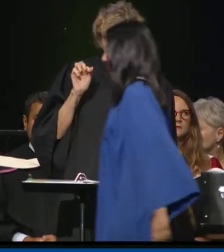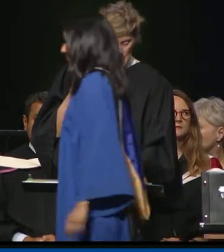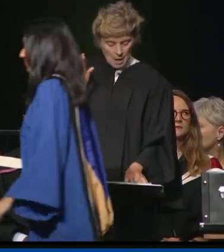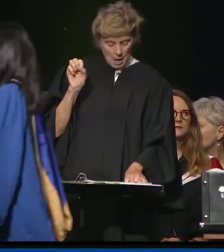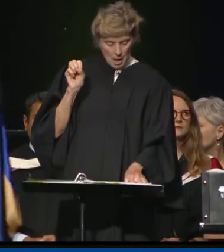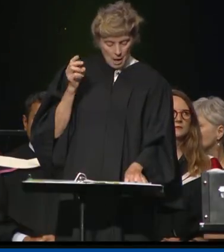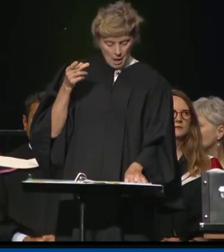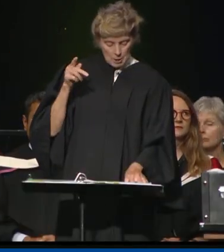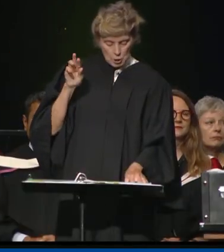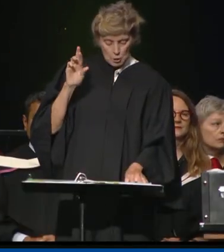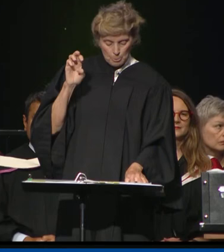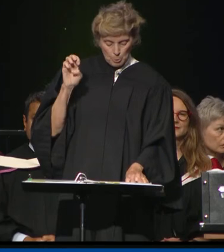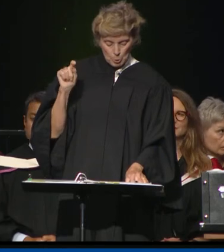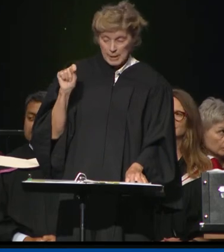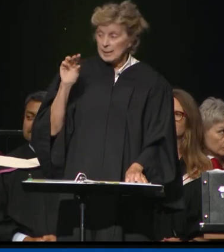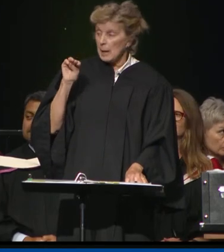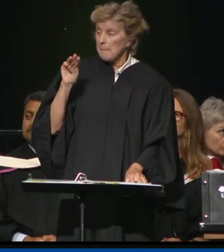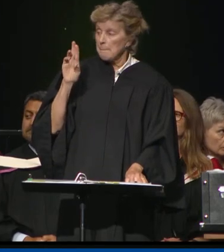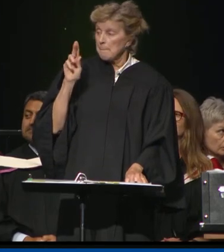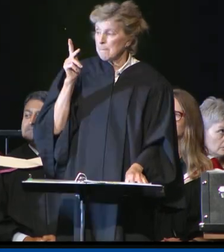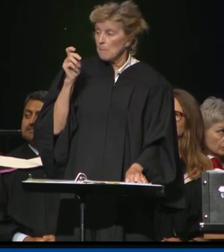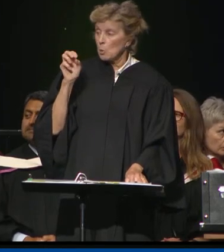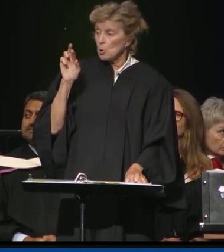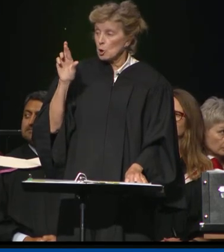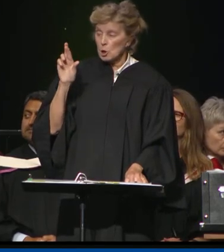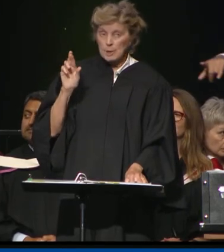Arshpreet Mukher.